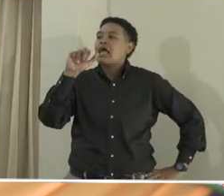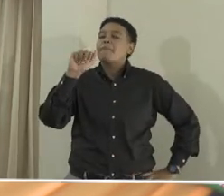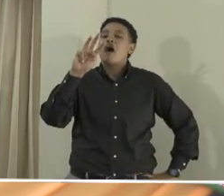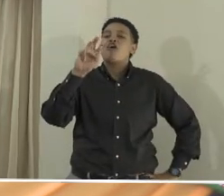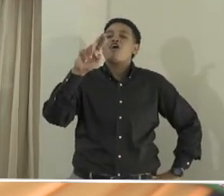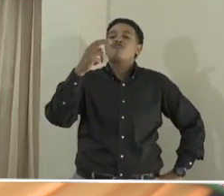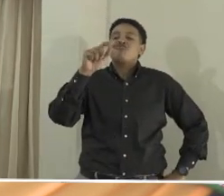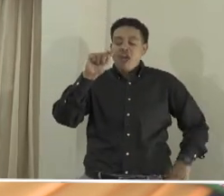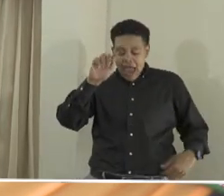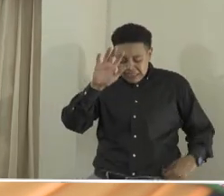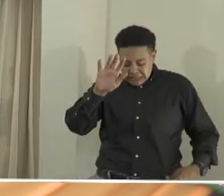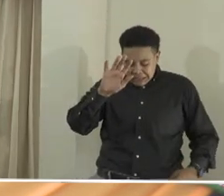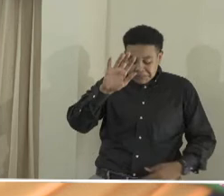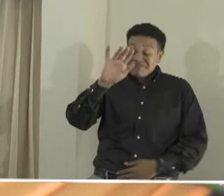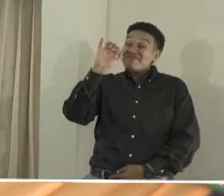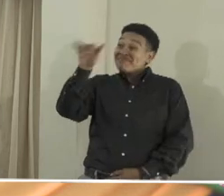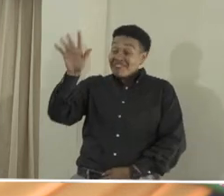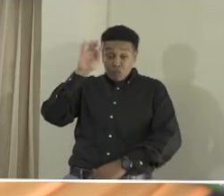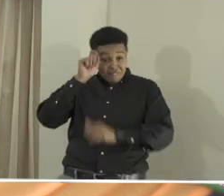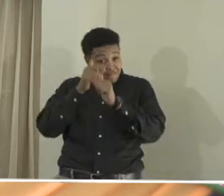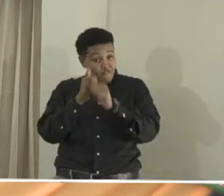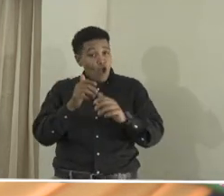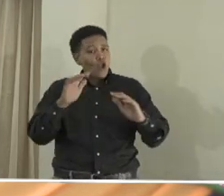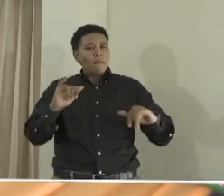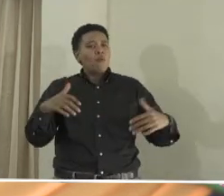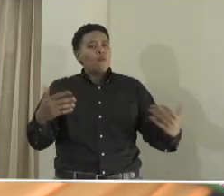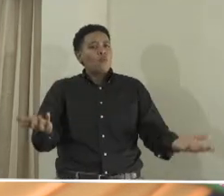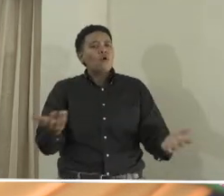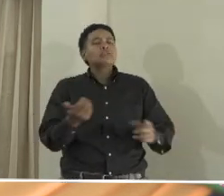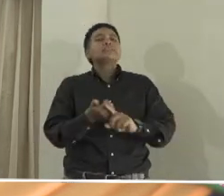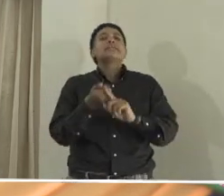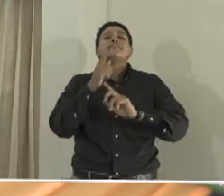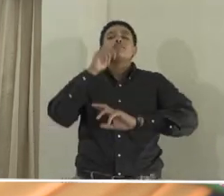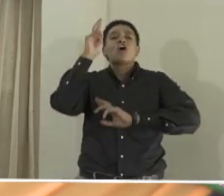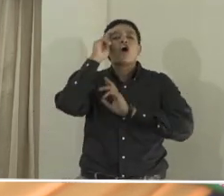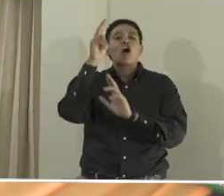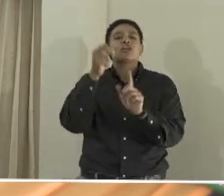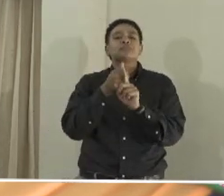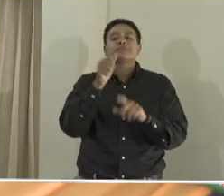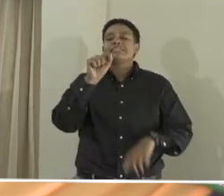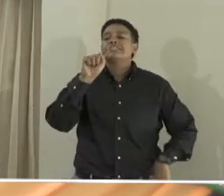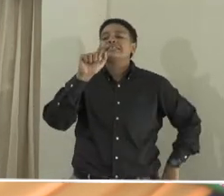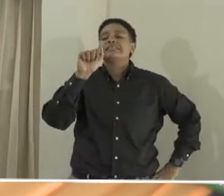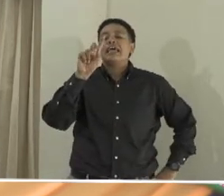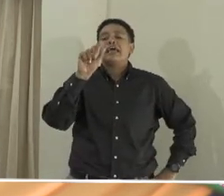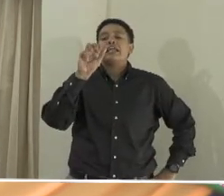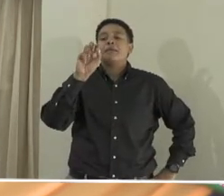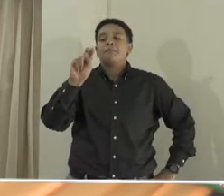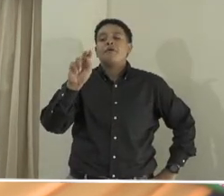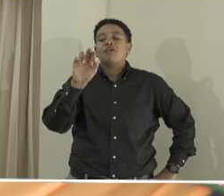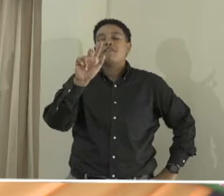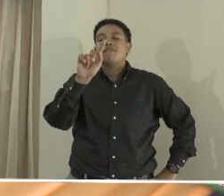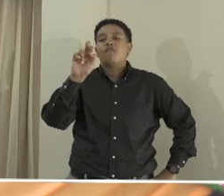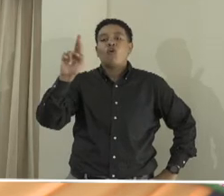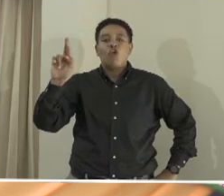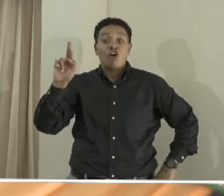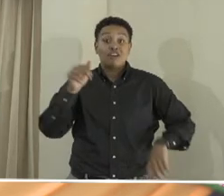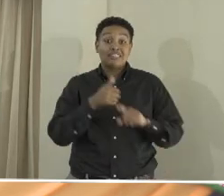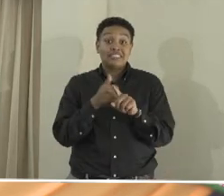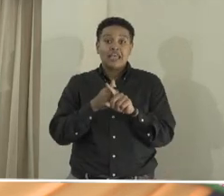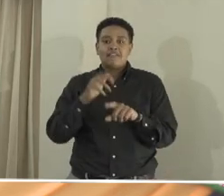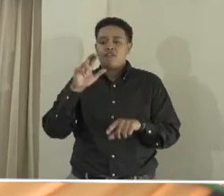Wright. That will be followed by the Honorable Stedman Fuller, Custos